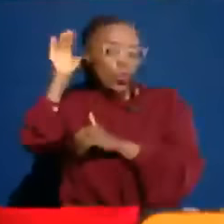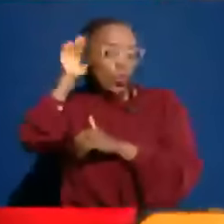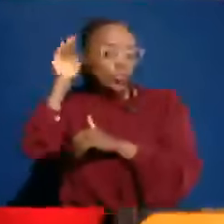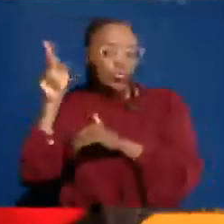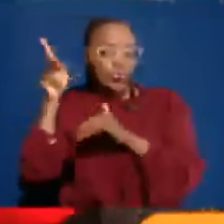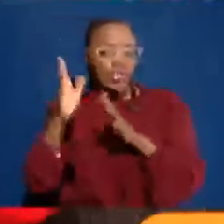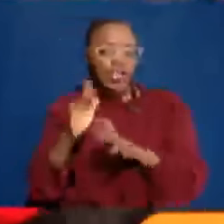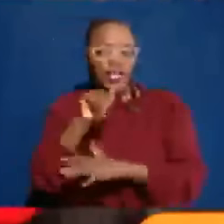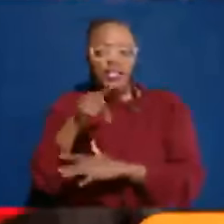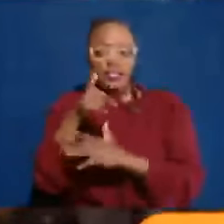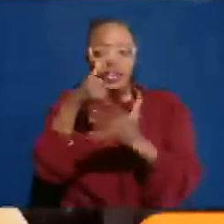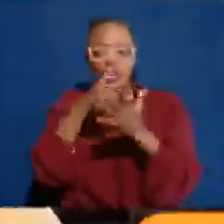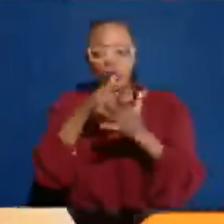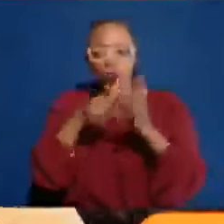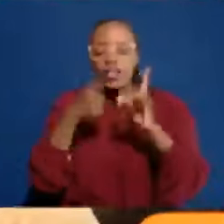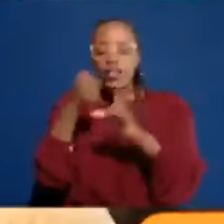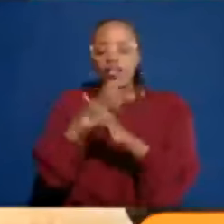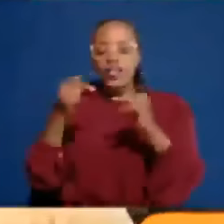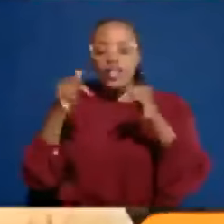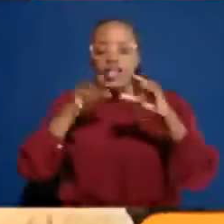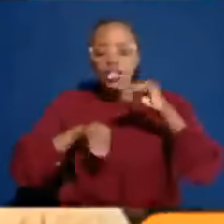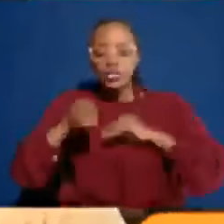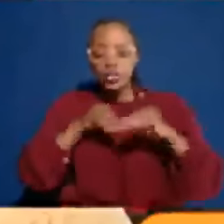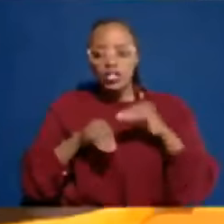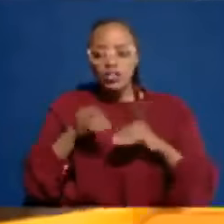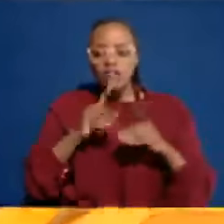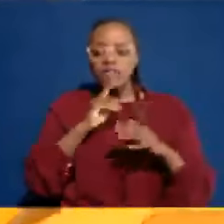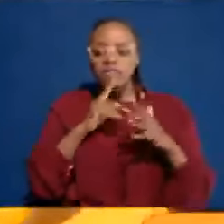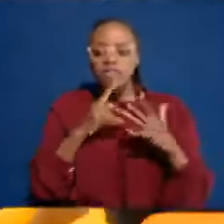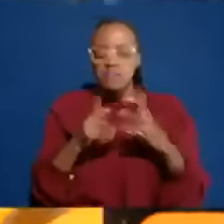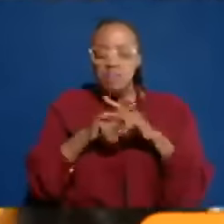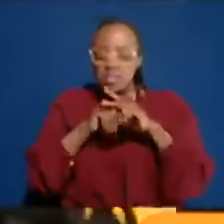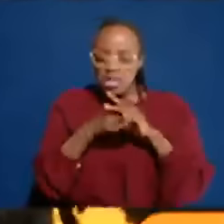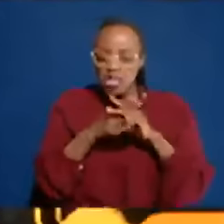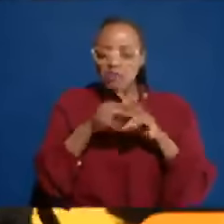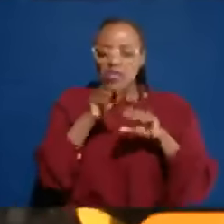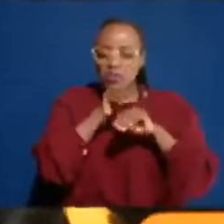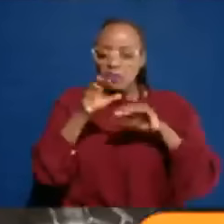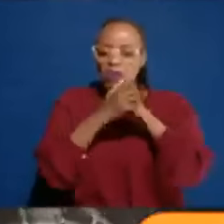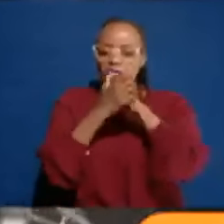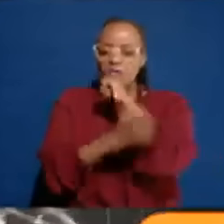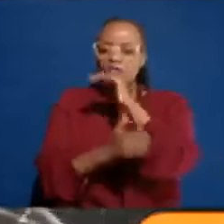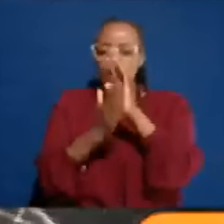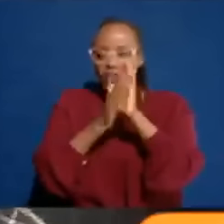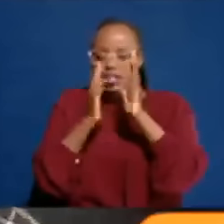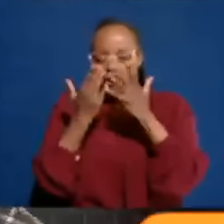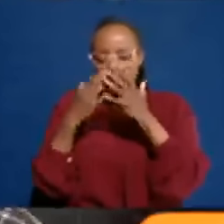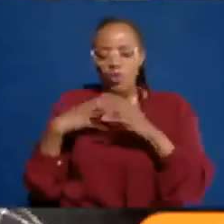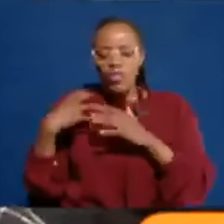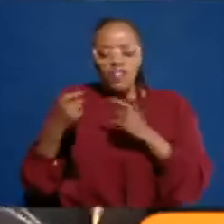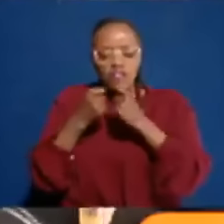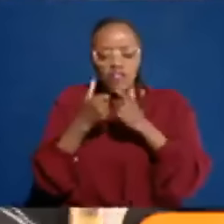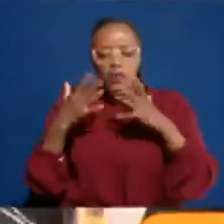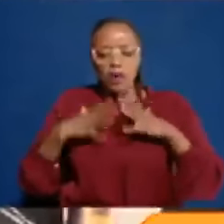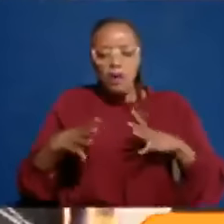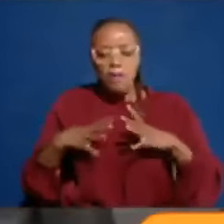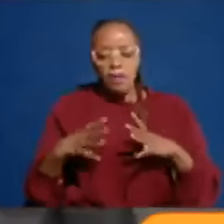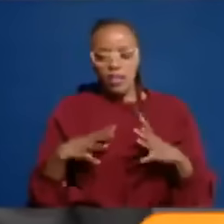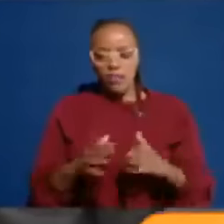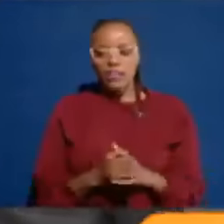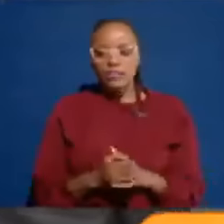Kenyans' demands, including fighting corruption, which they cite as the root cause of widespread poverty and concentration of wealth among an elite